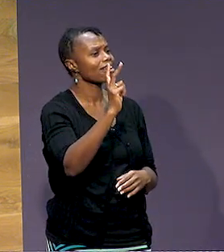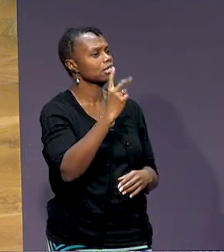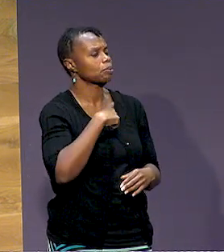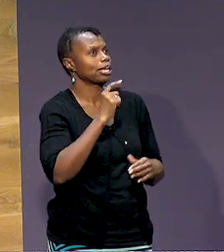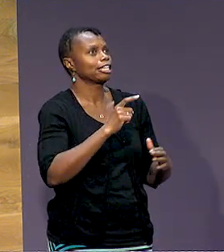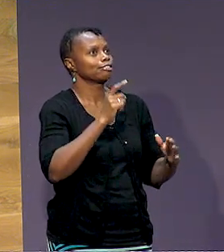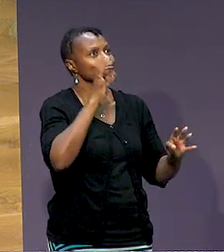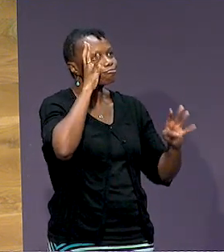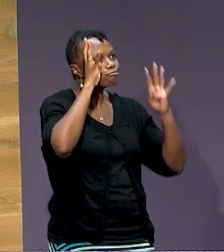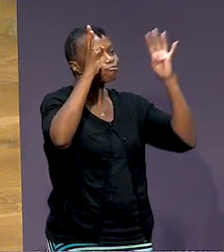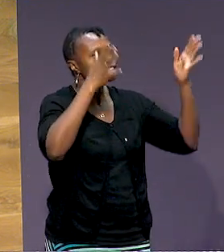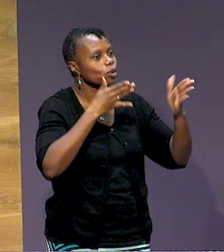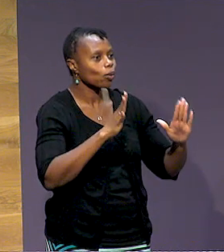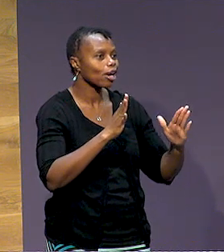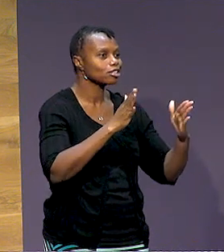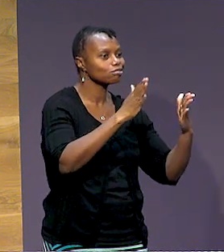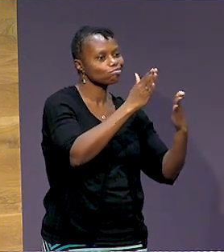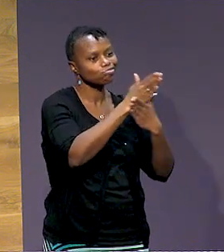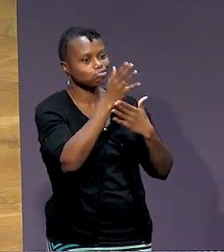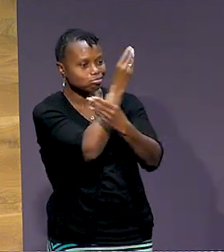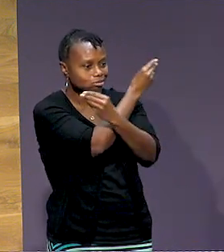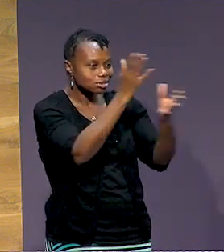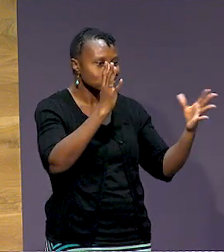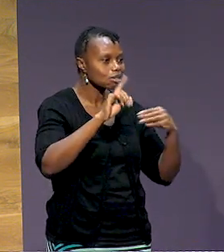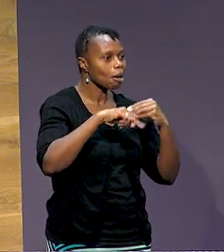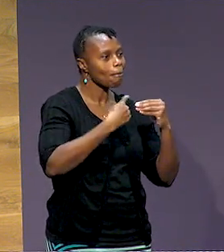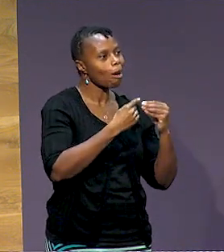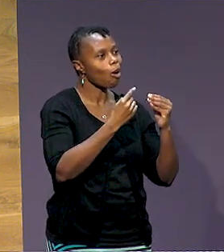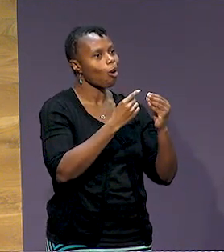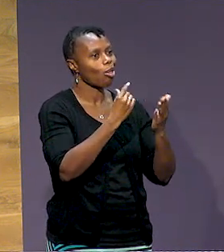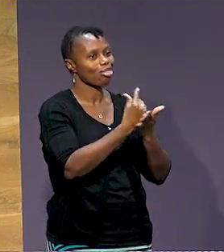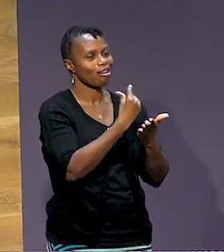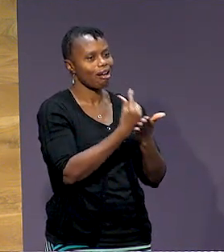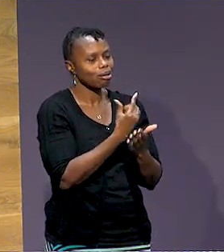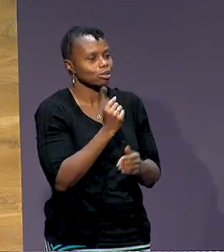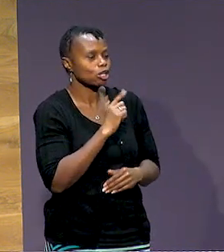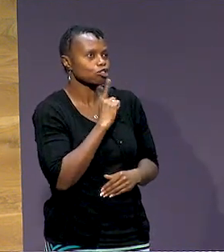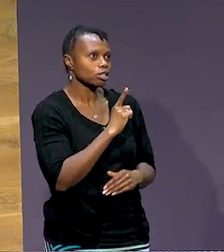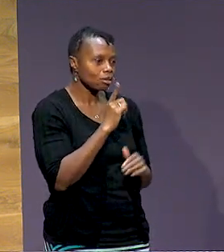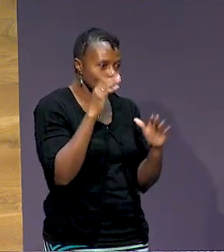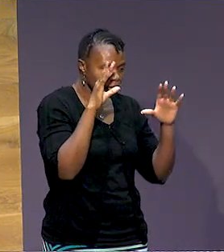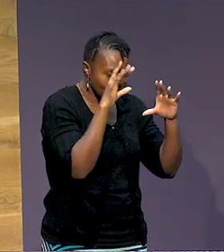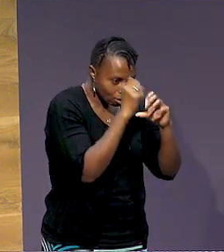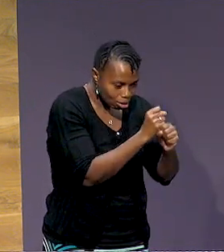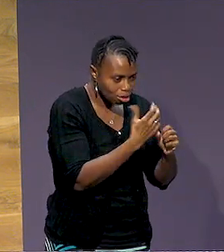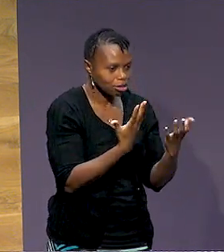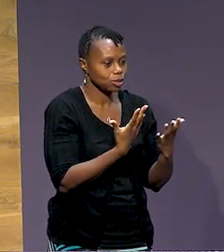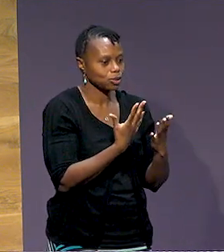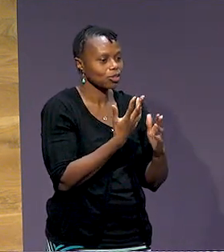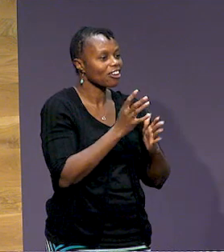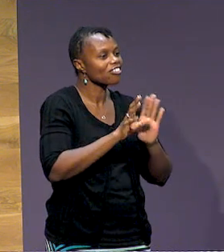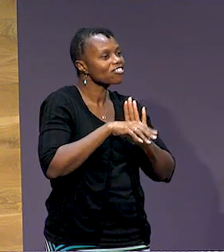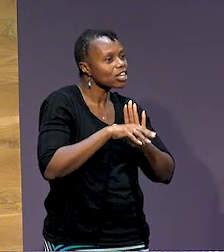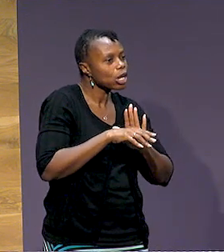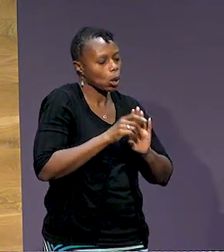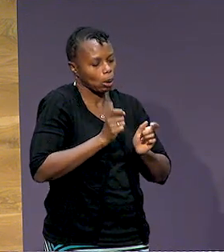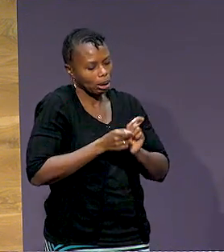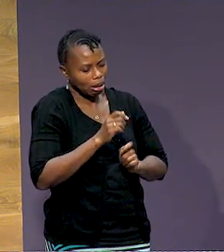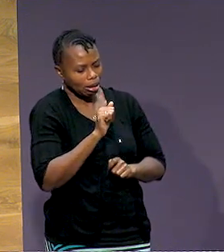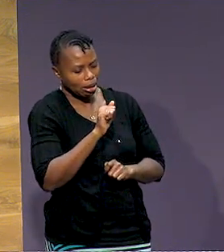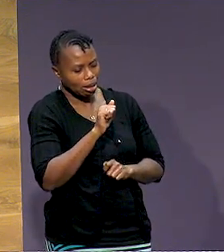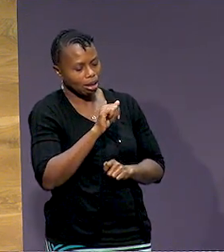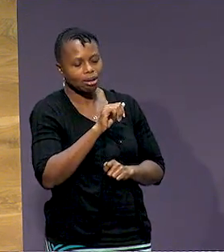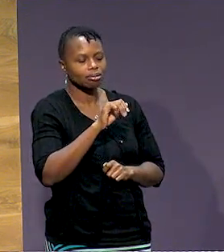share the gospel. And so I had always kind of been drawn to video and video editing, but never really done it. And so